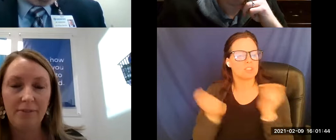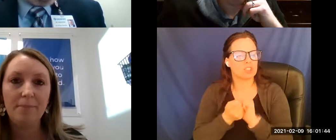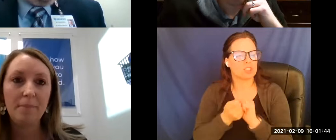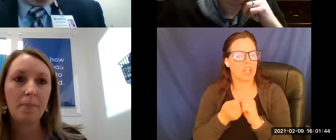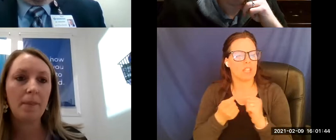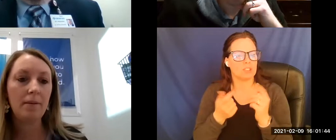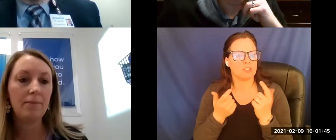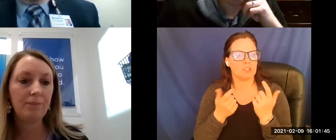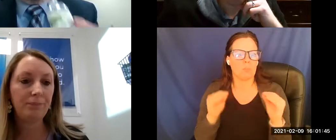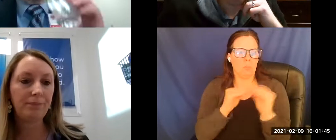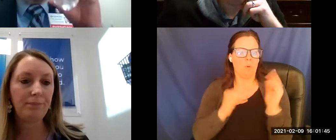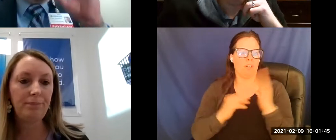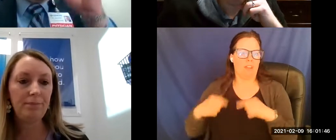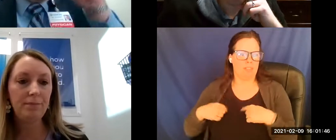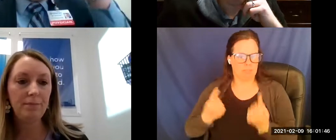have.